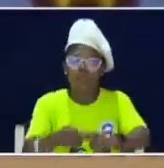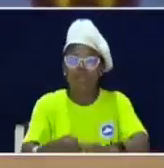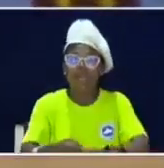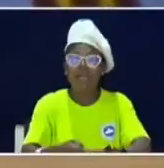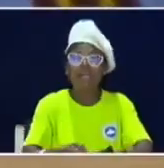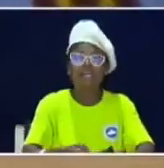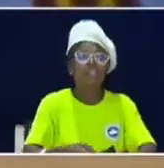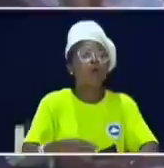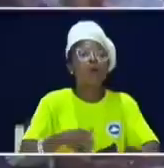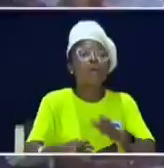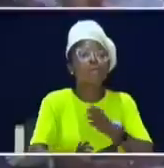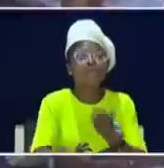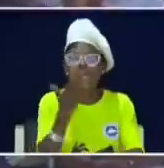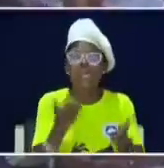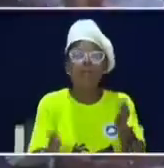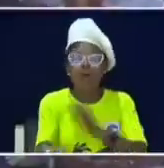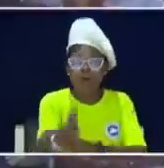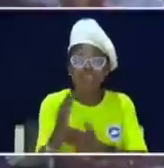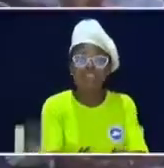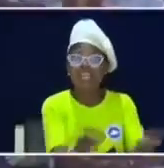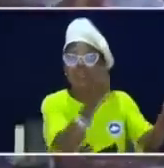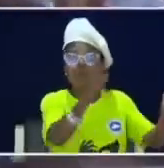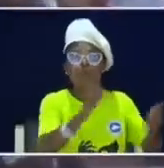God take you to such places tonight.